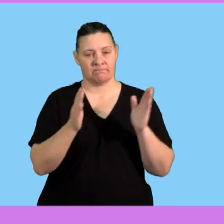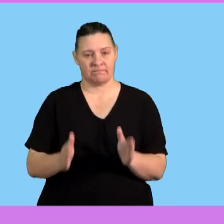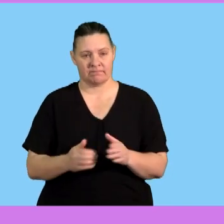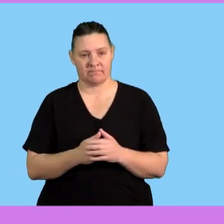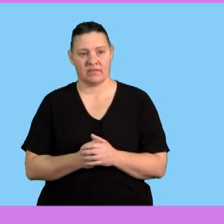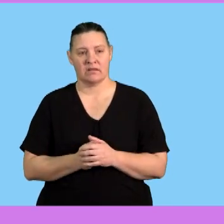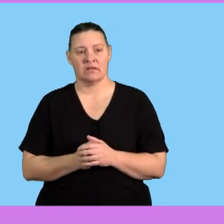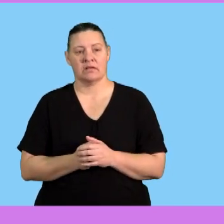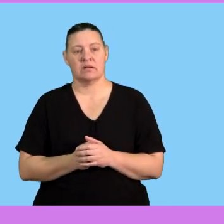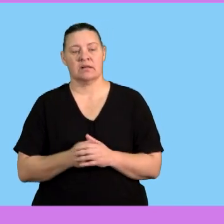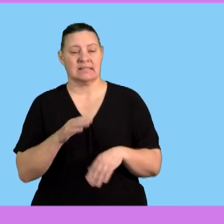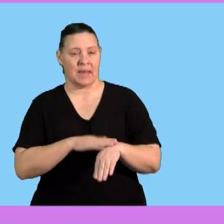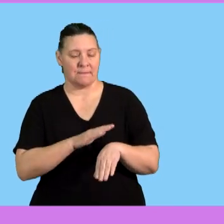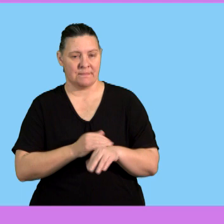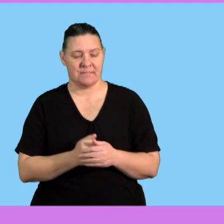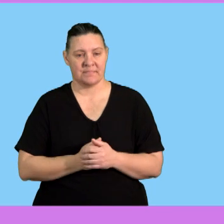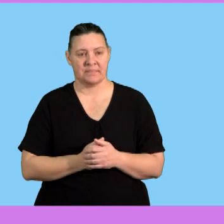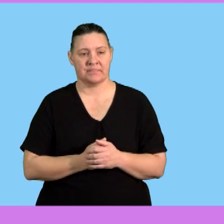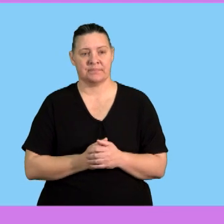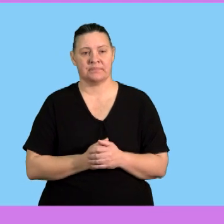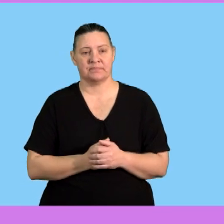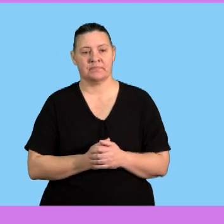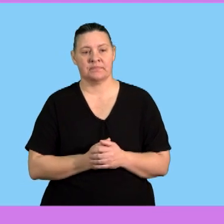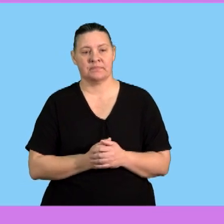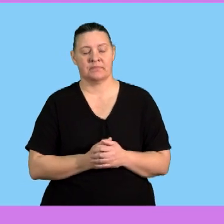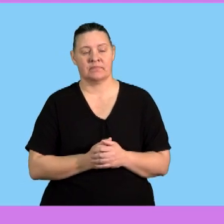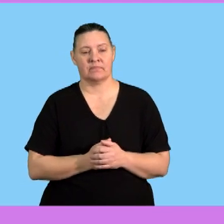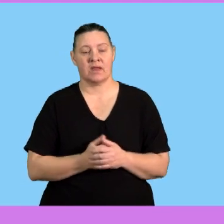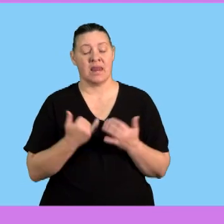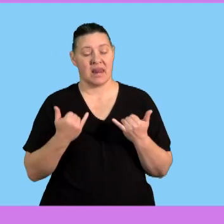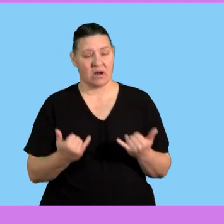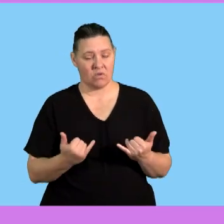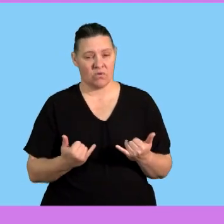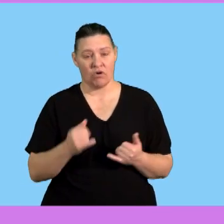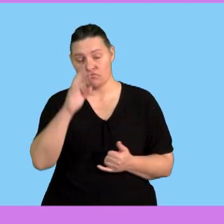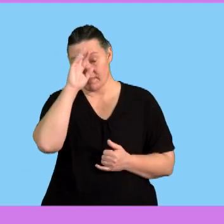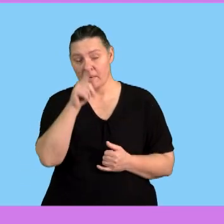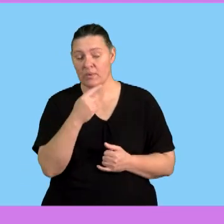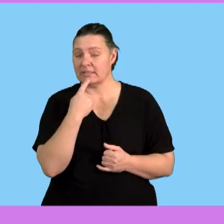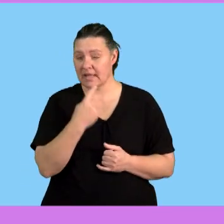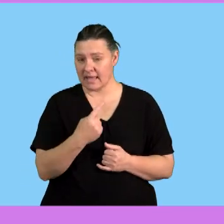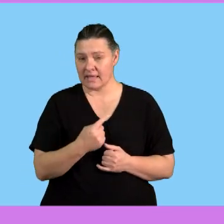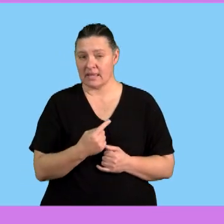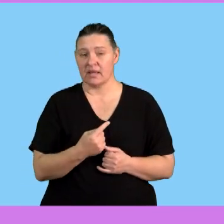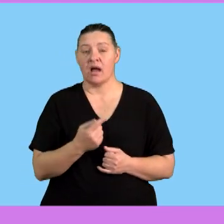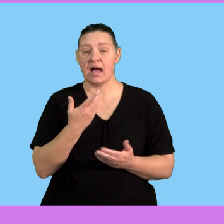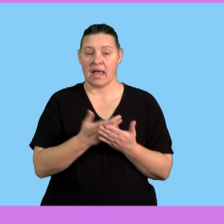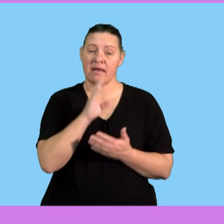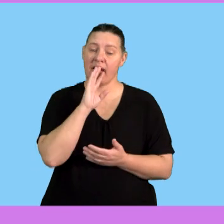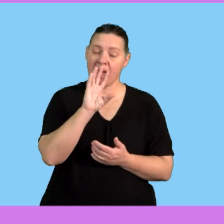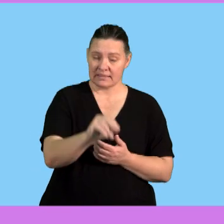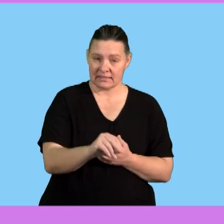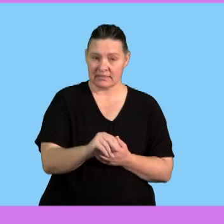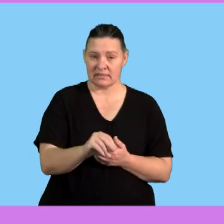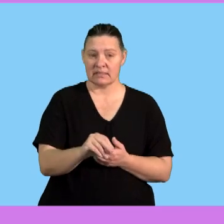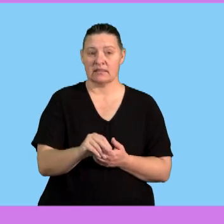to time. Time, it's whereby now, remember we have said you can be asked to